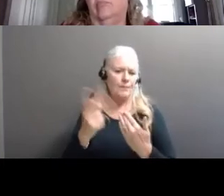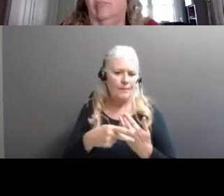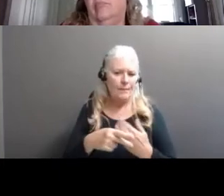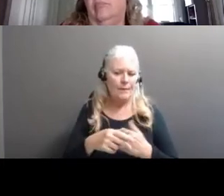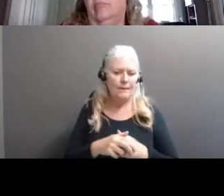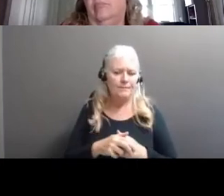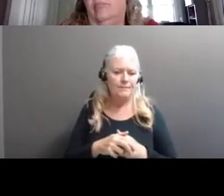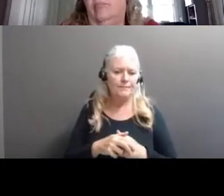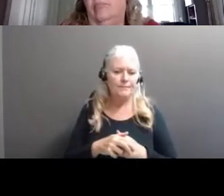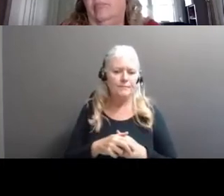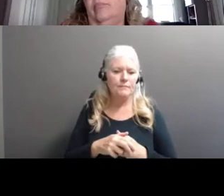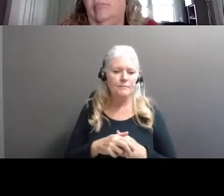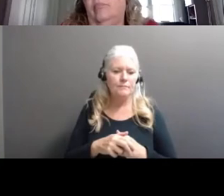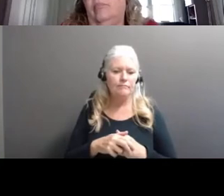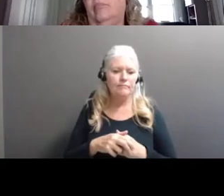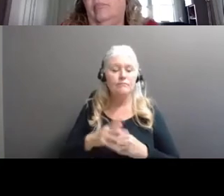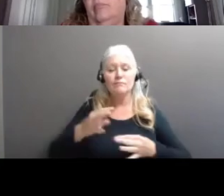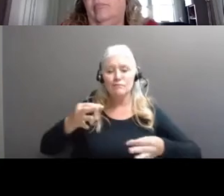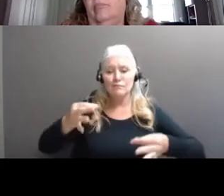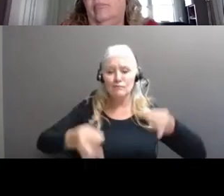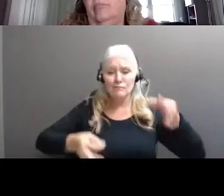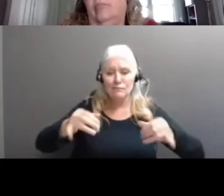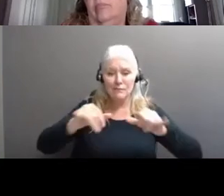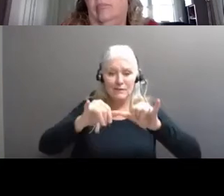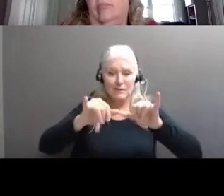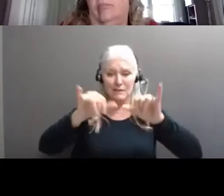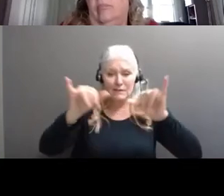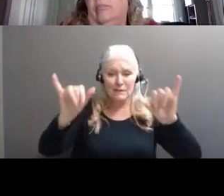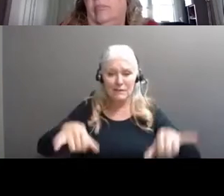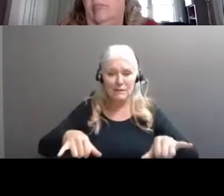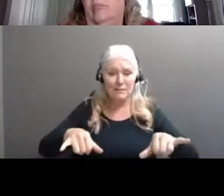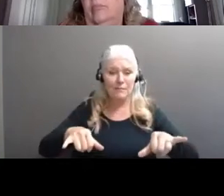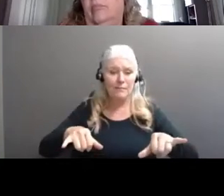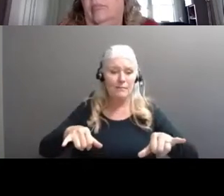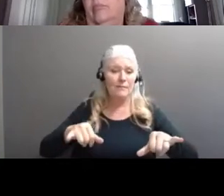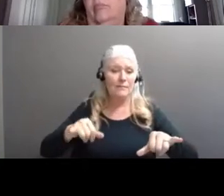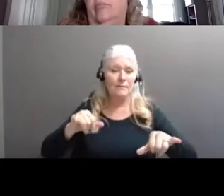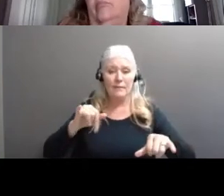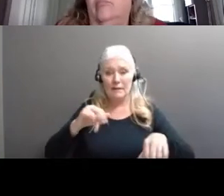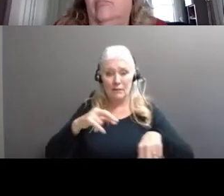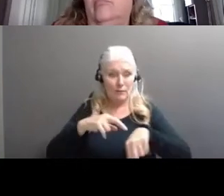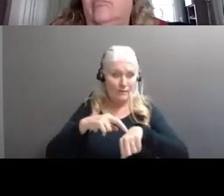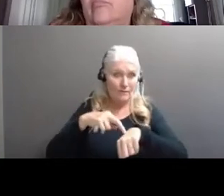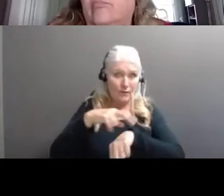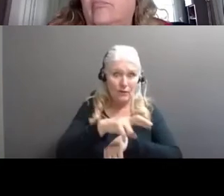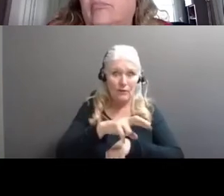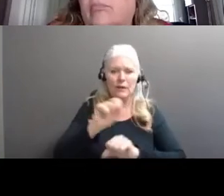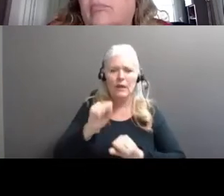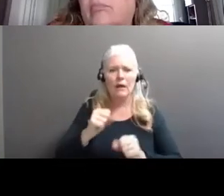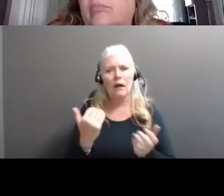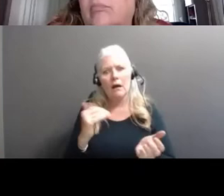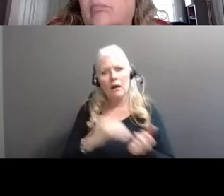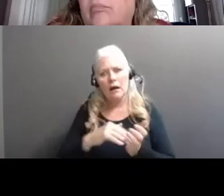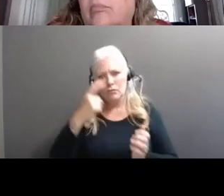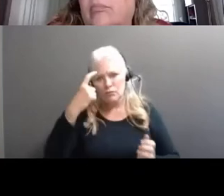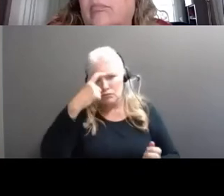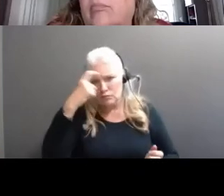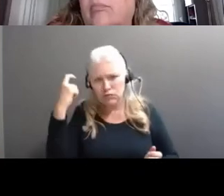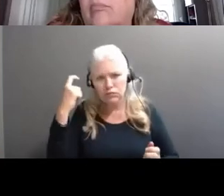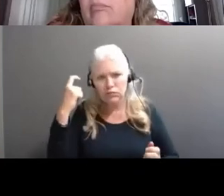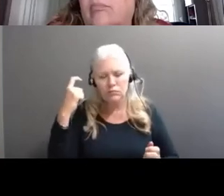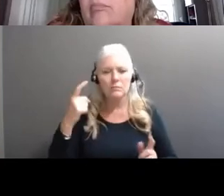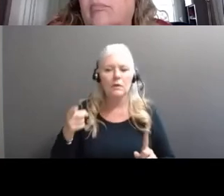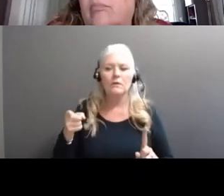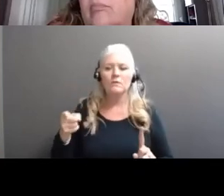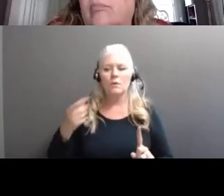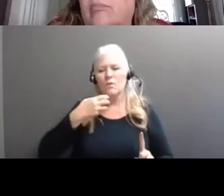the criminal justice system can be re-traumatizing even with such referrals and is something that older adults avoid. We